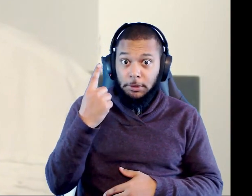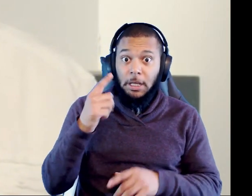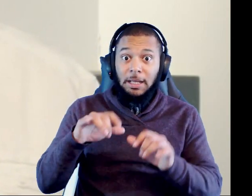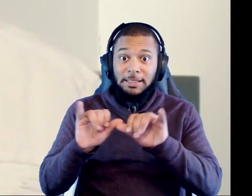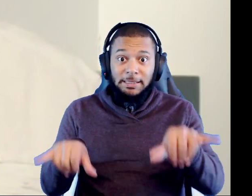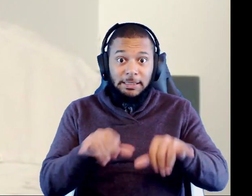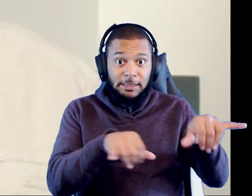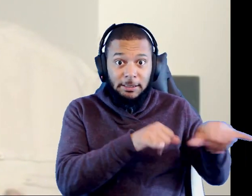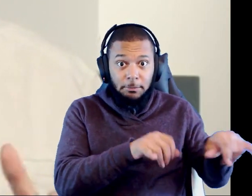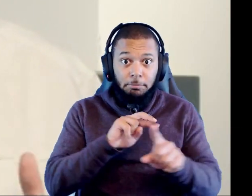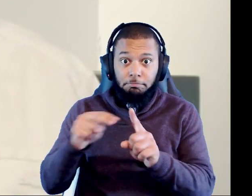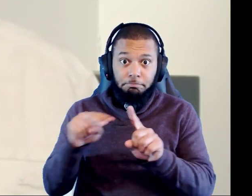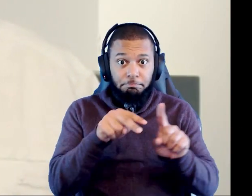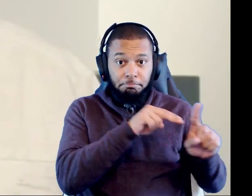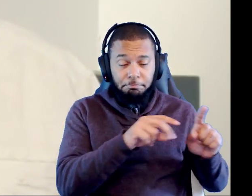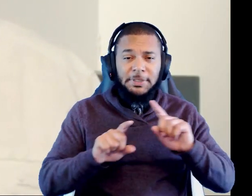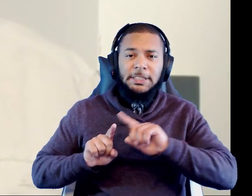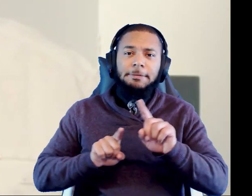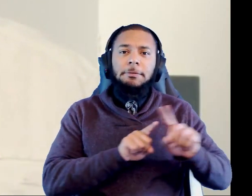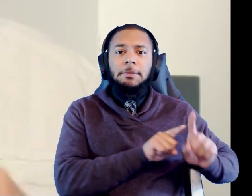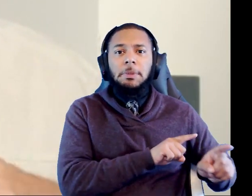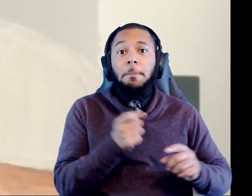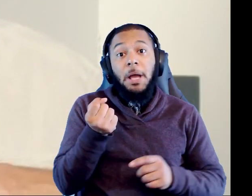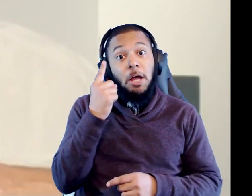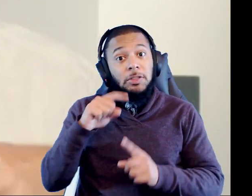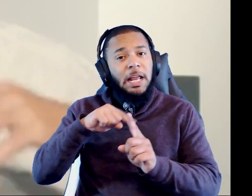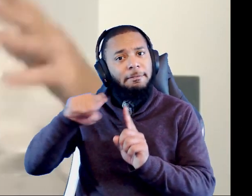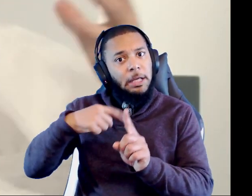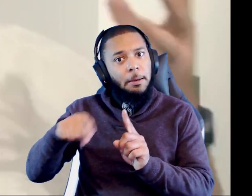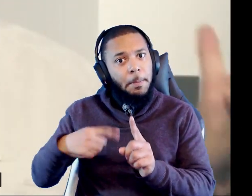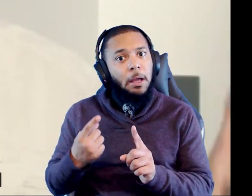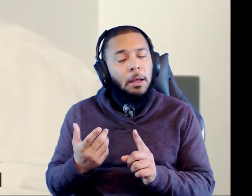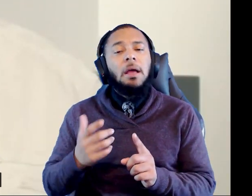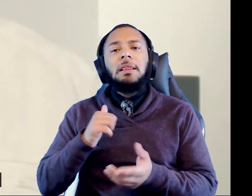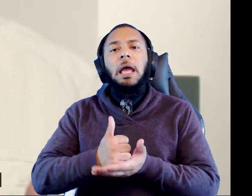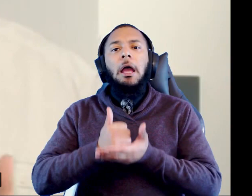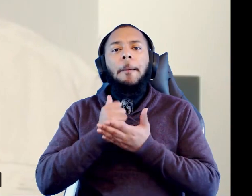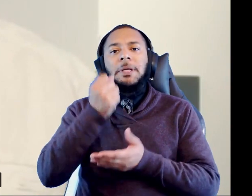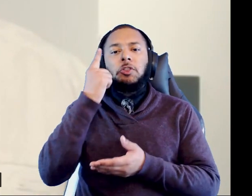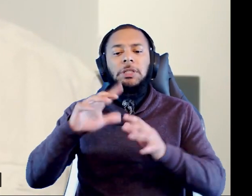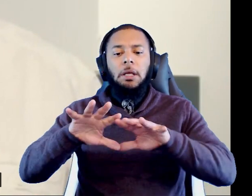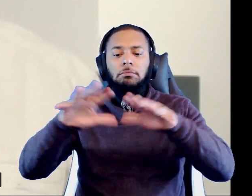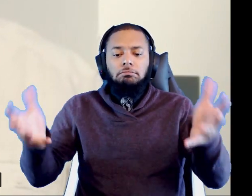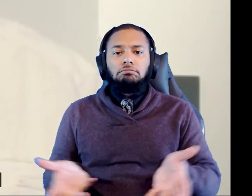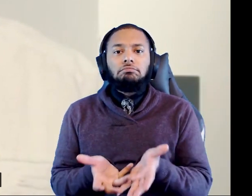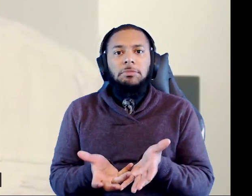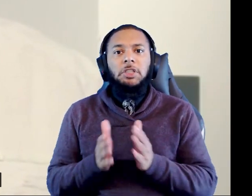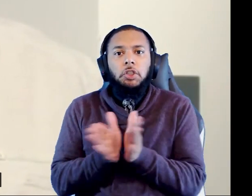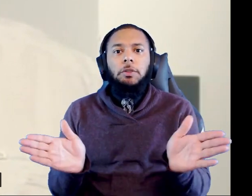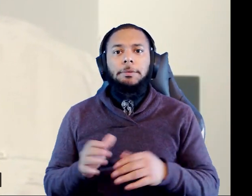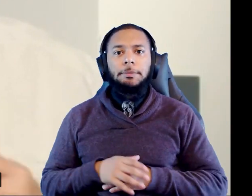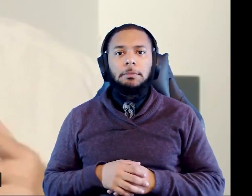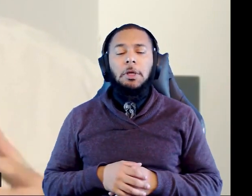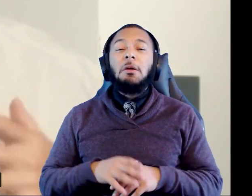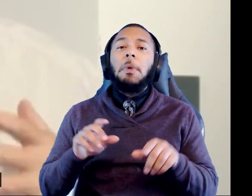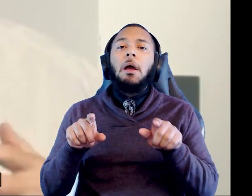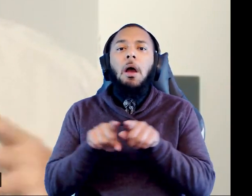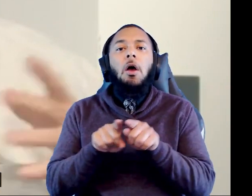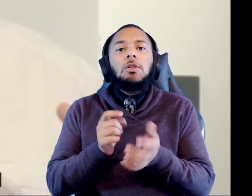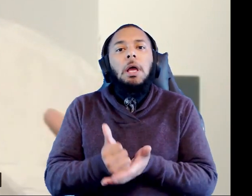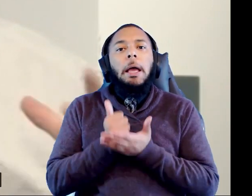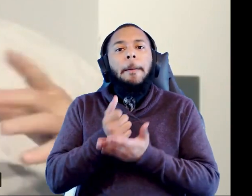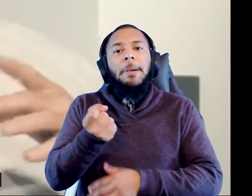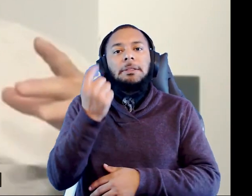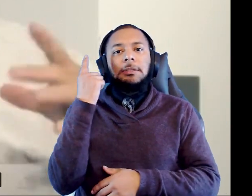in various ways. Understanding feedback loop helps us understand the holistic view of the Earth and also helps